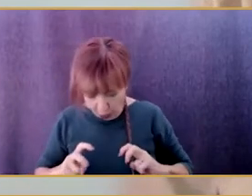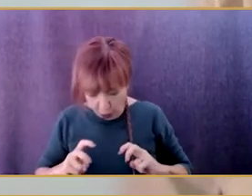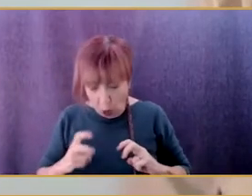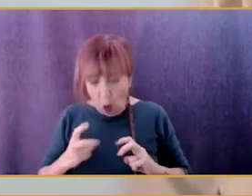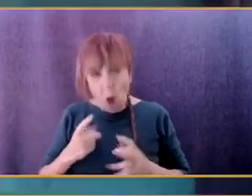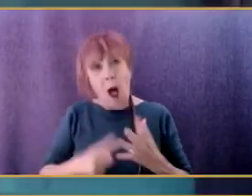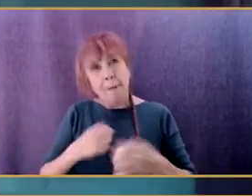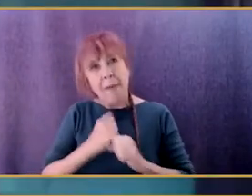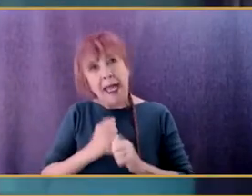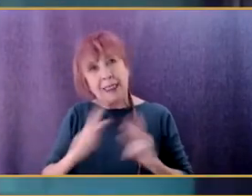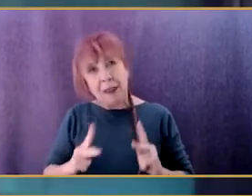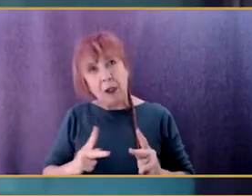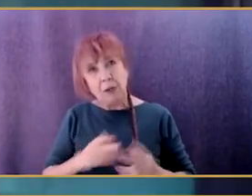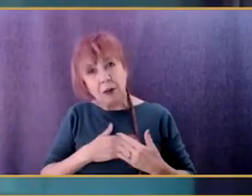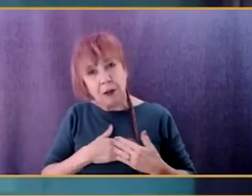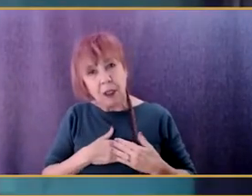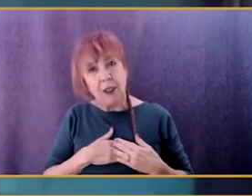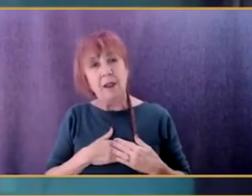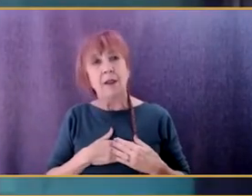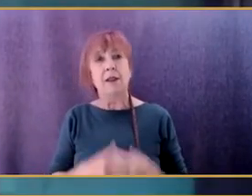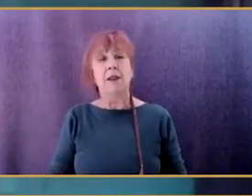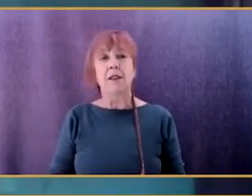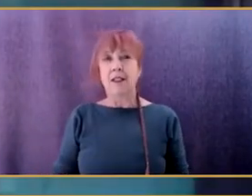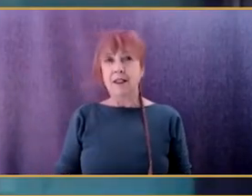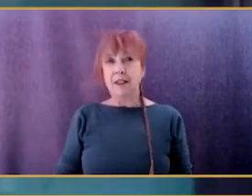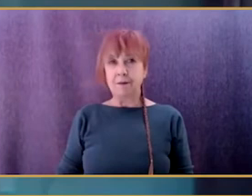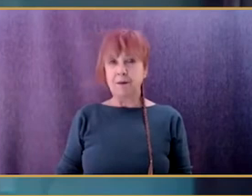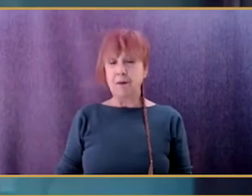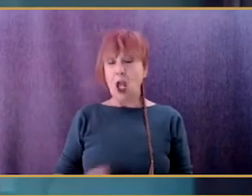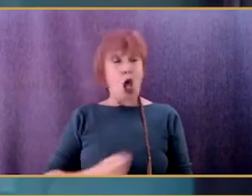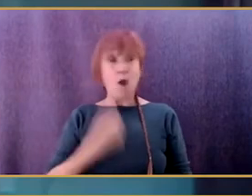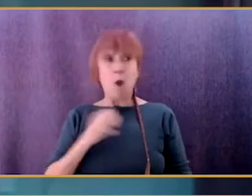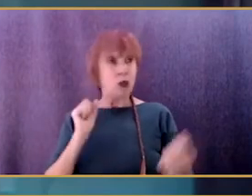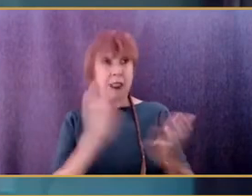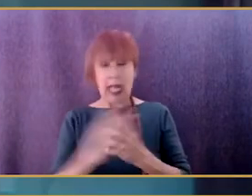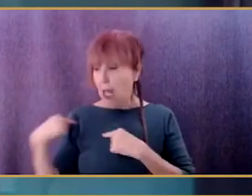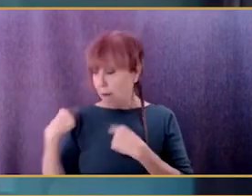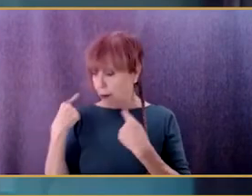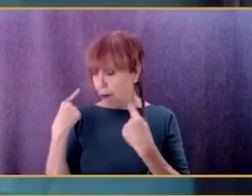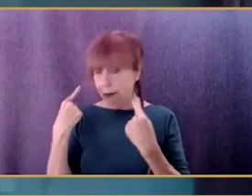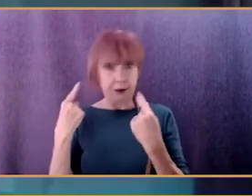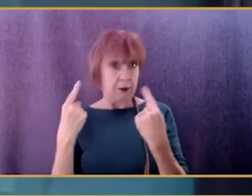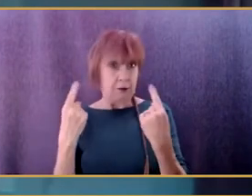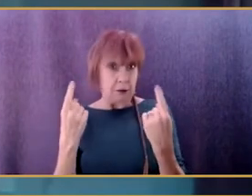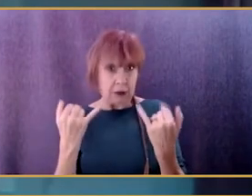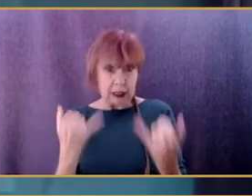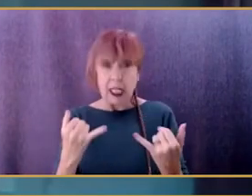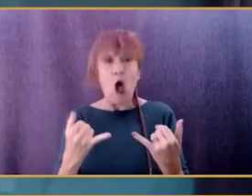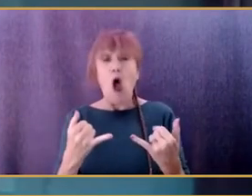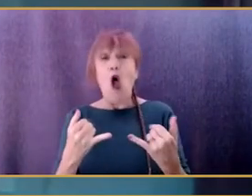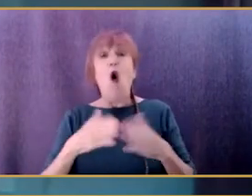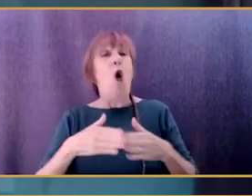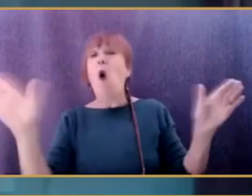beings tick Mark Smith The poetry slam was and still has been all those all these years was the